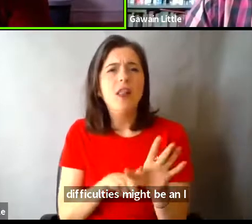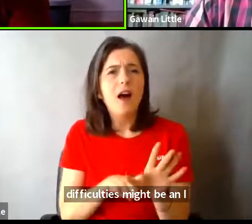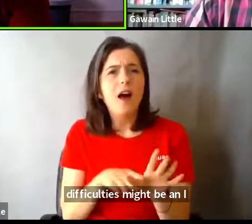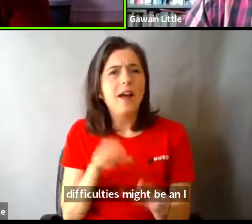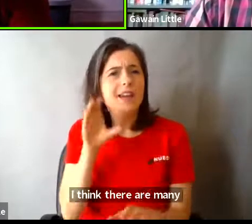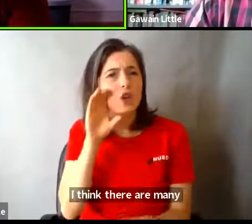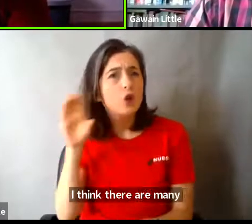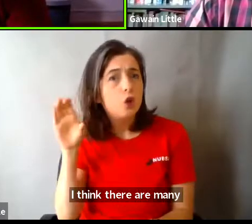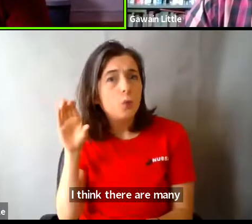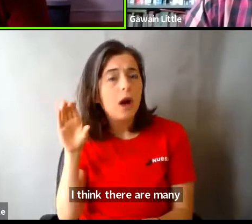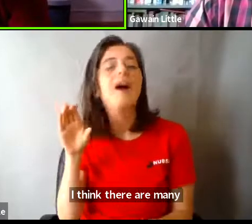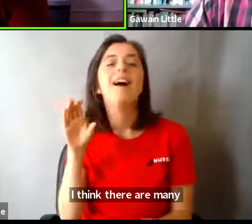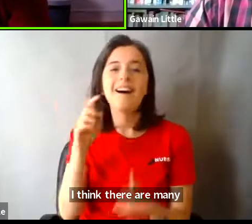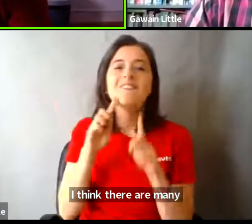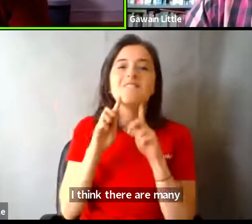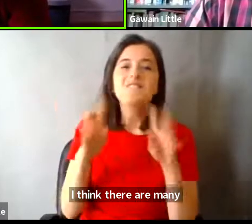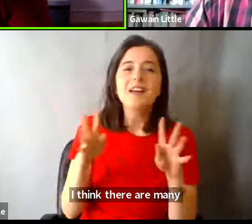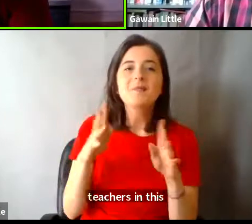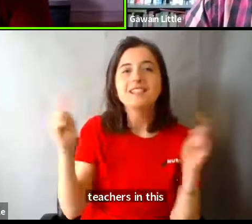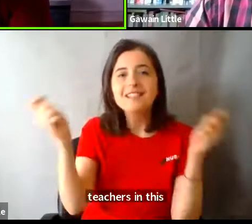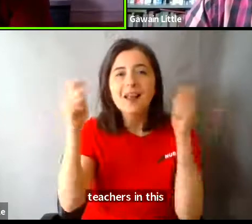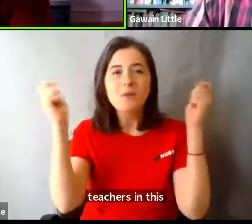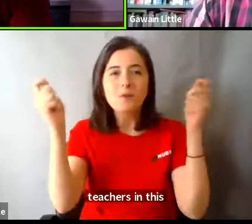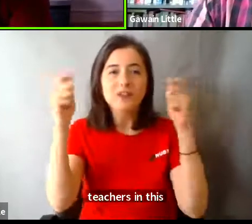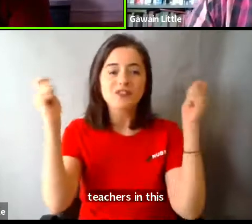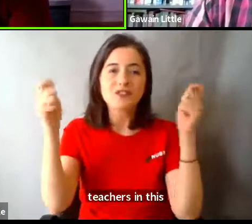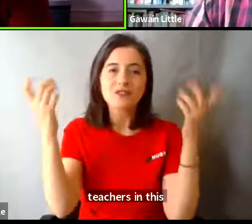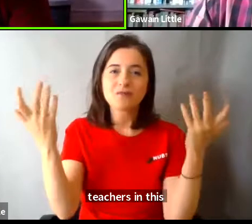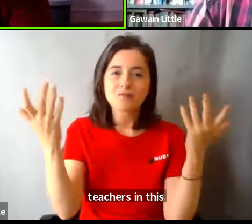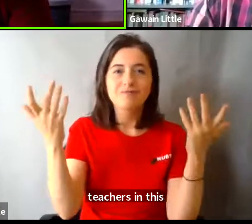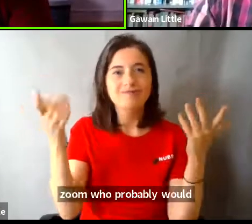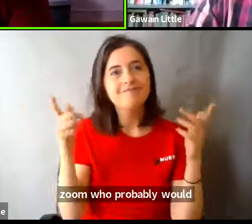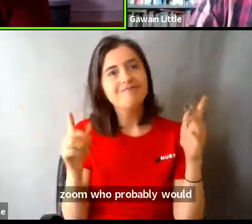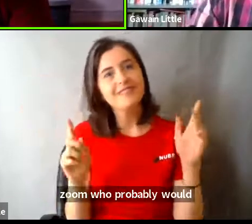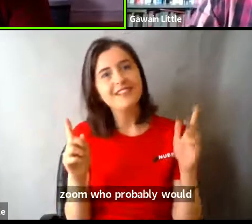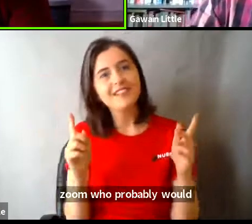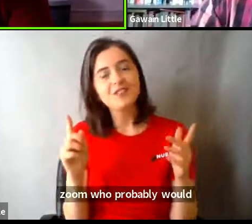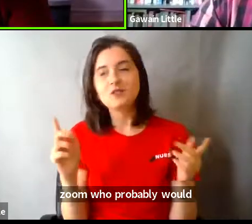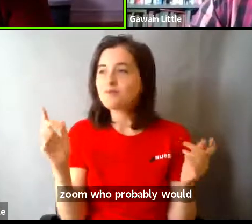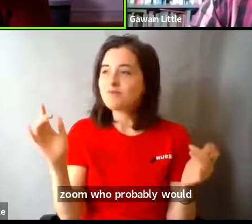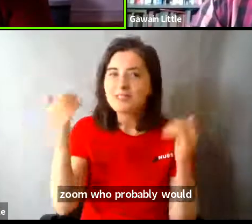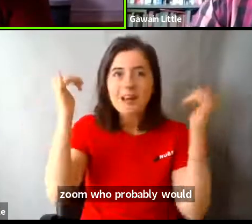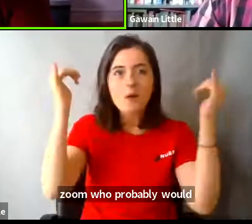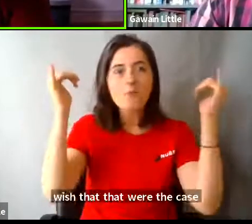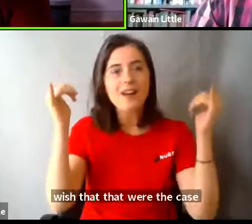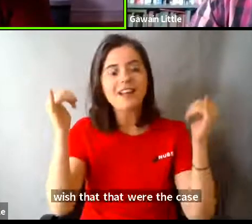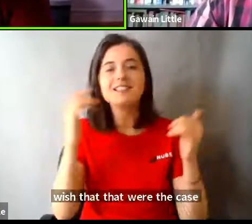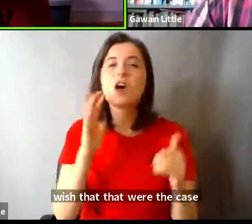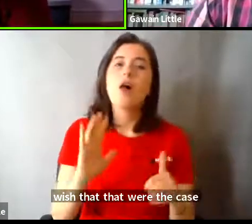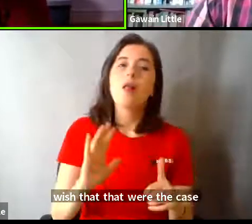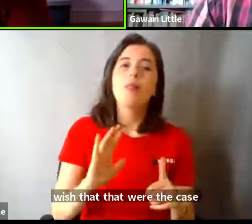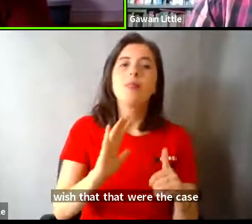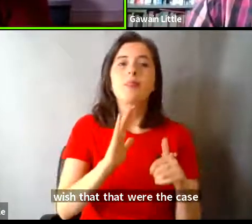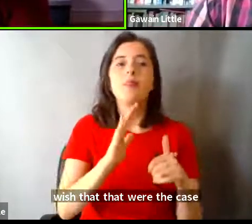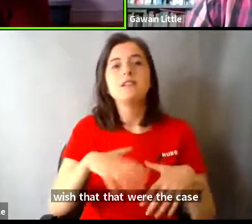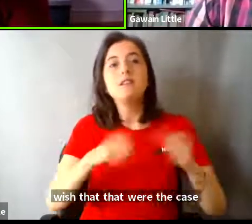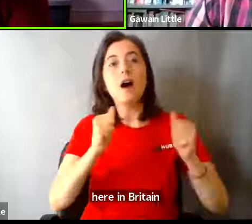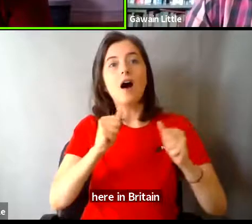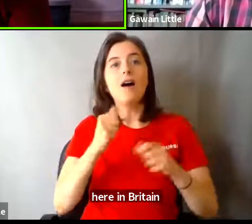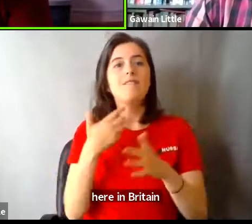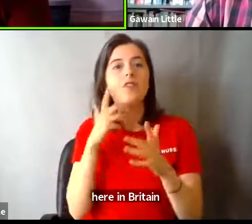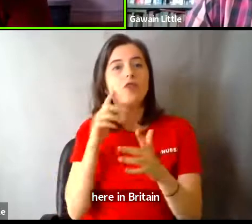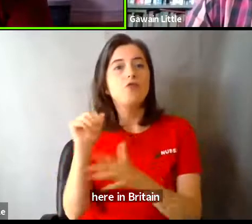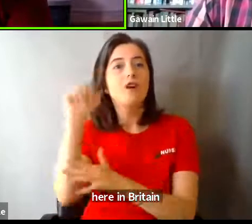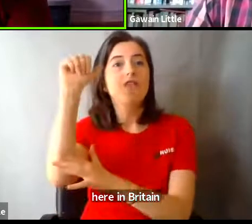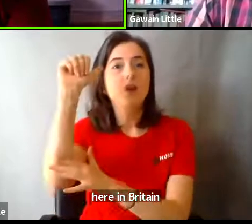famous celebration because it's a celebration of an event which really marked the beginning of the revolutionary process in Cuba. And